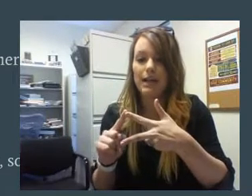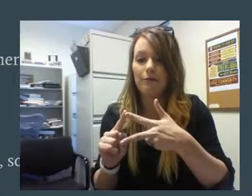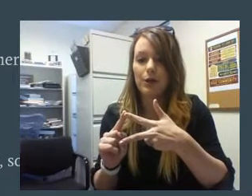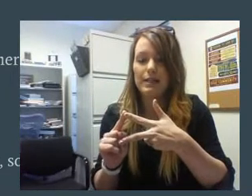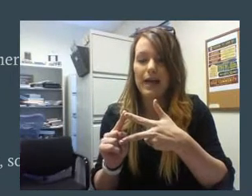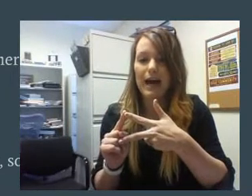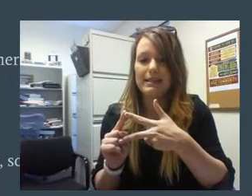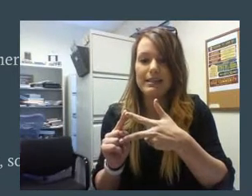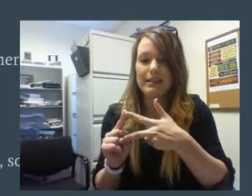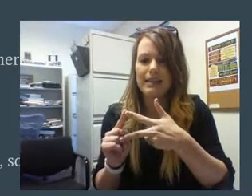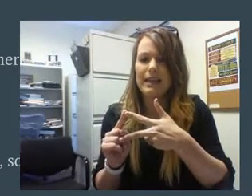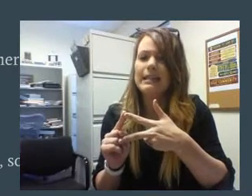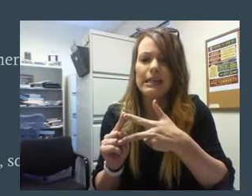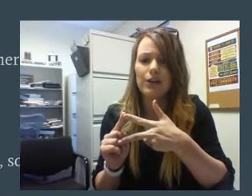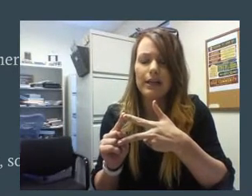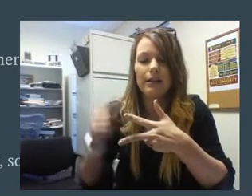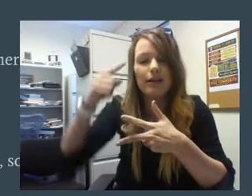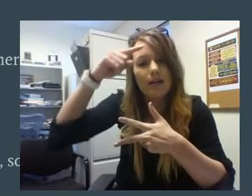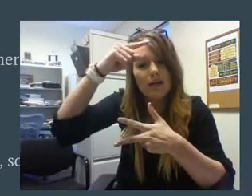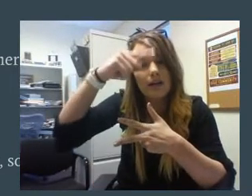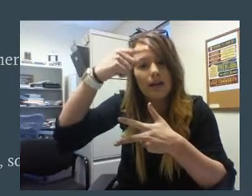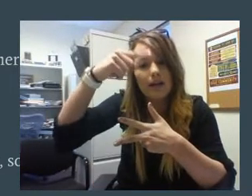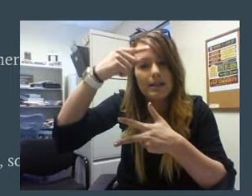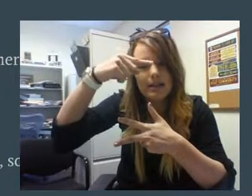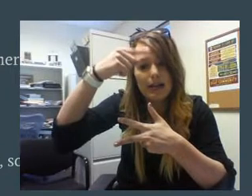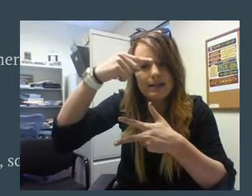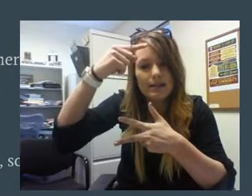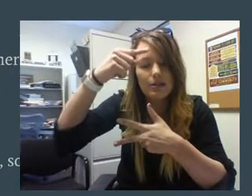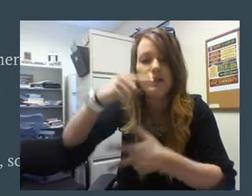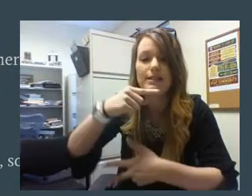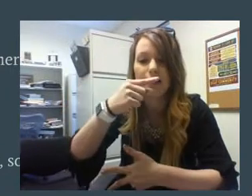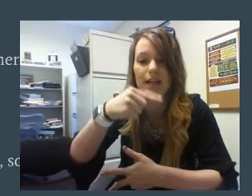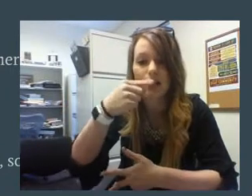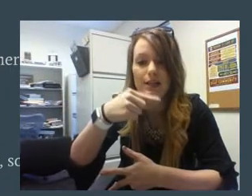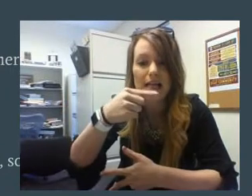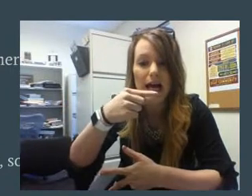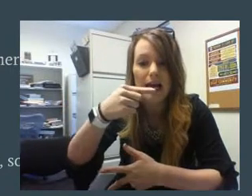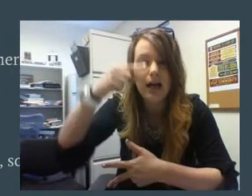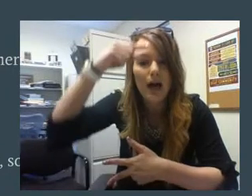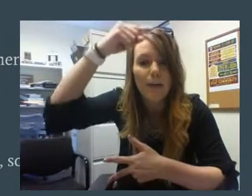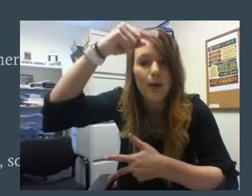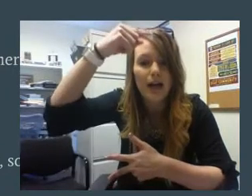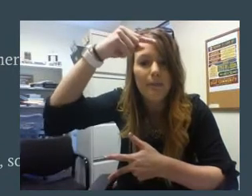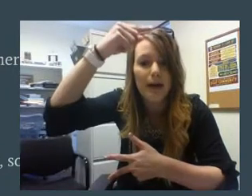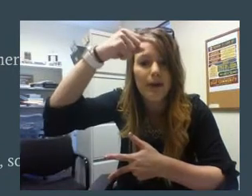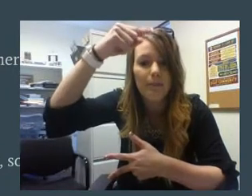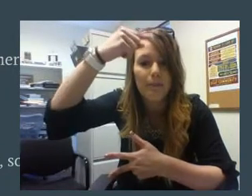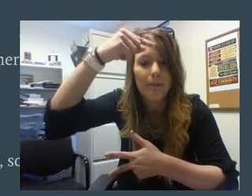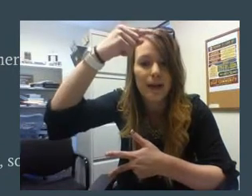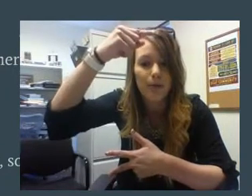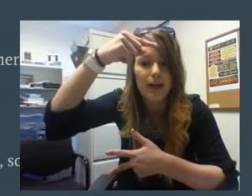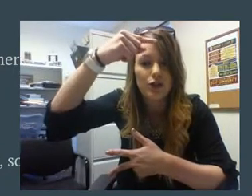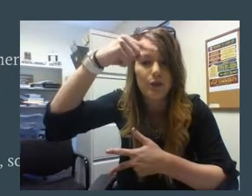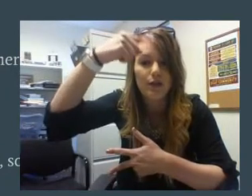A deaf person that thinks hearing is this. So, they take the hearing sign and put it up by their